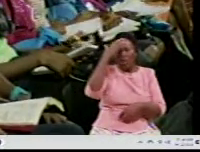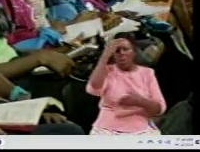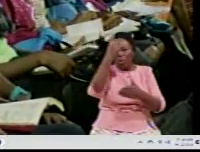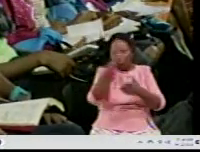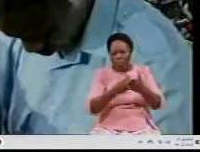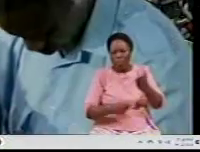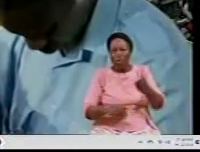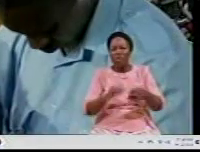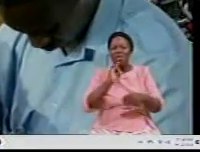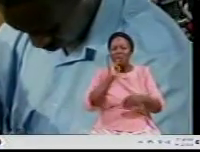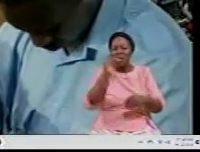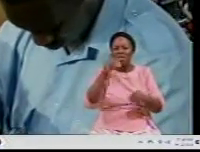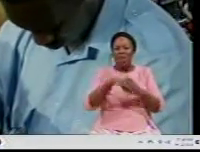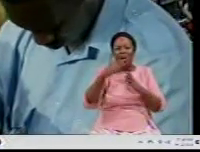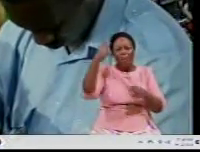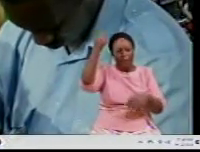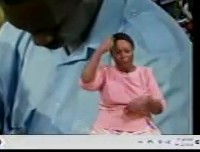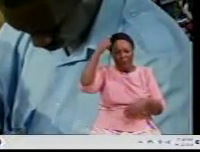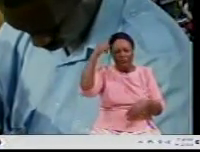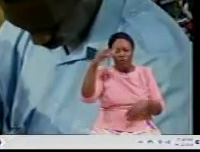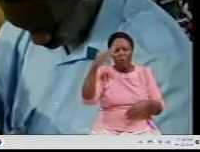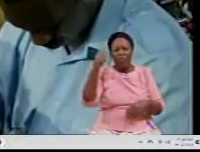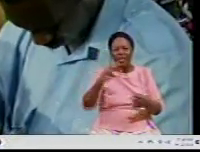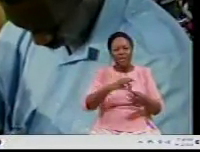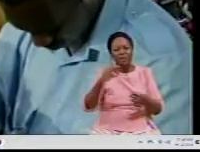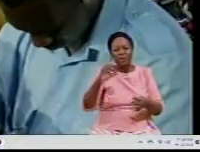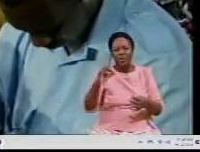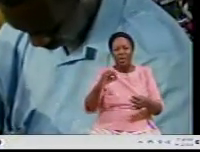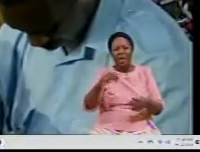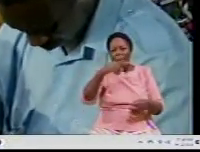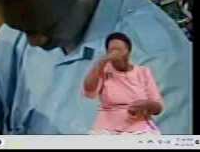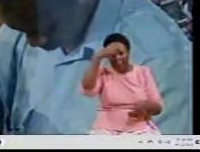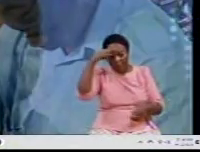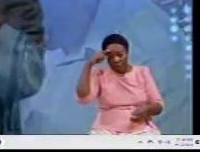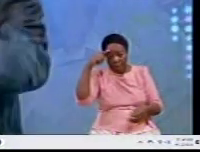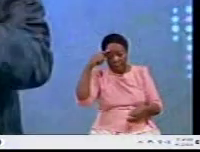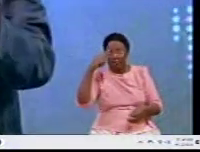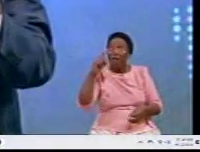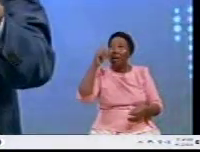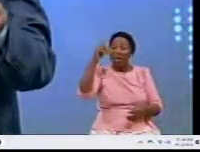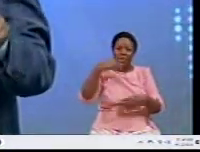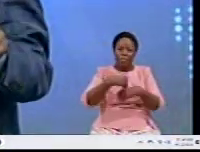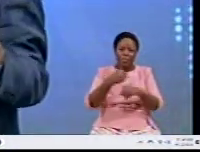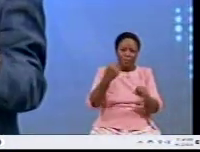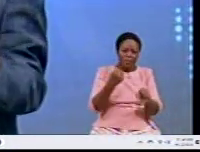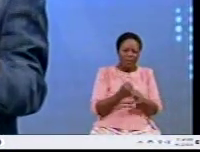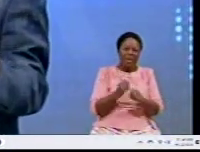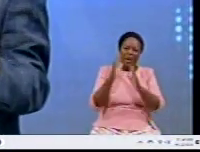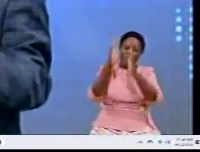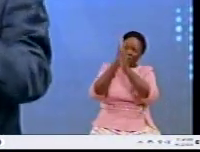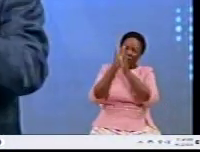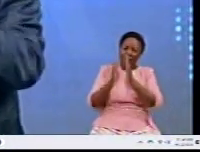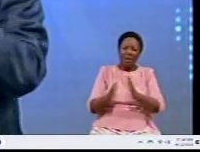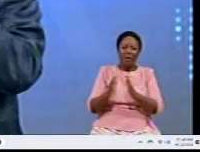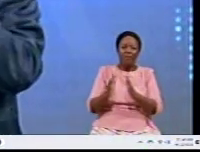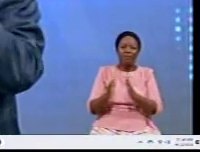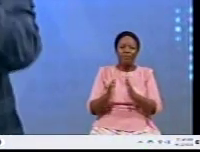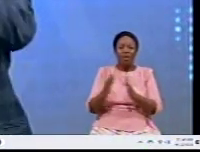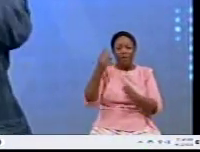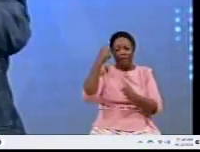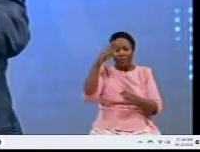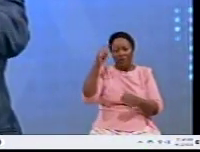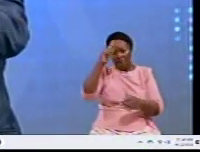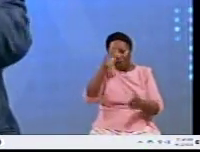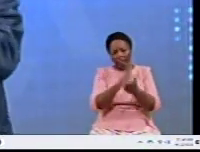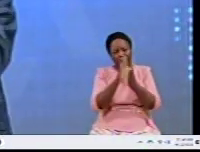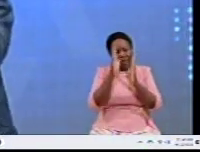the mind of the Spirit, because he maketh intercession for the